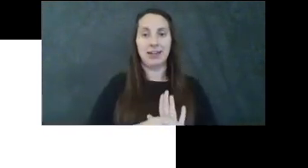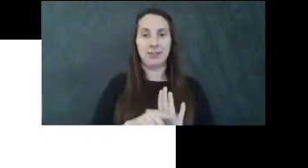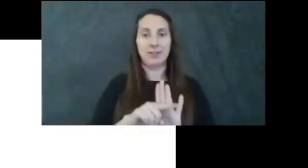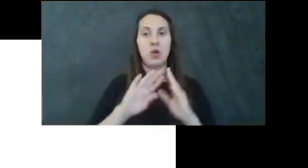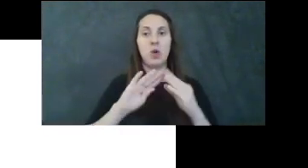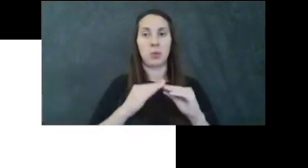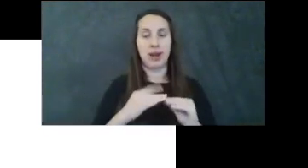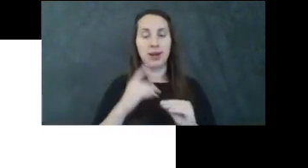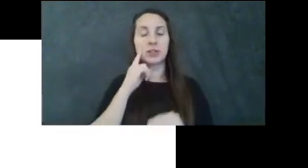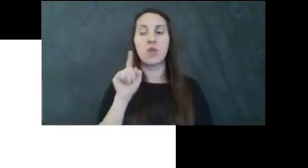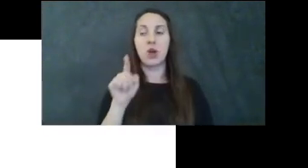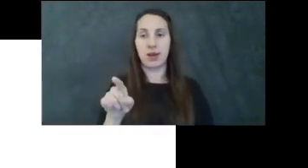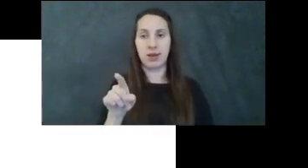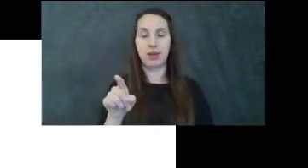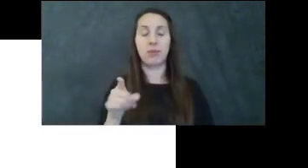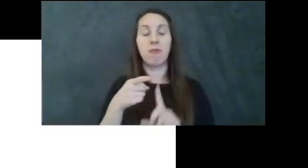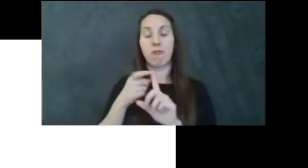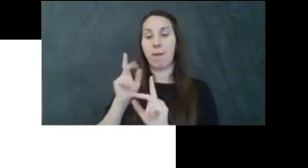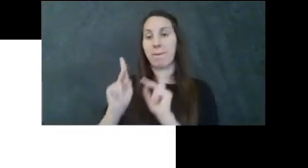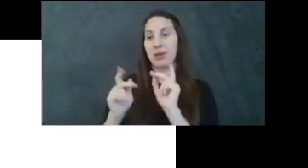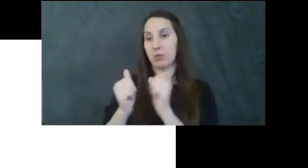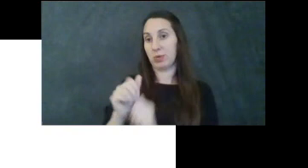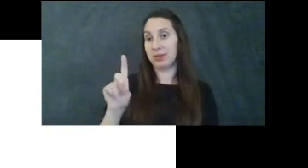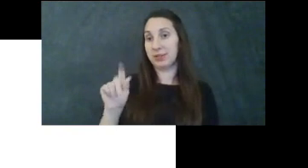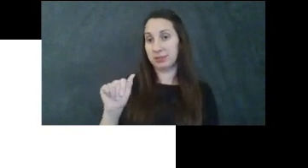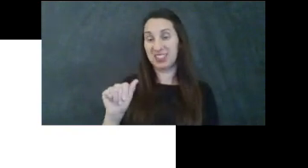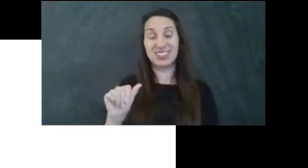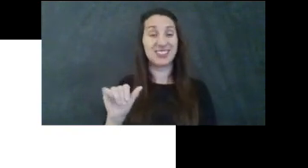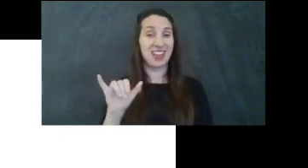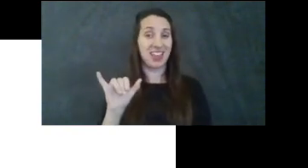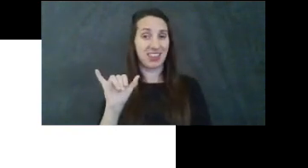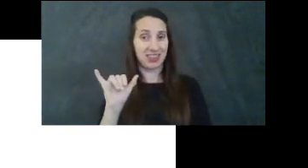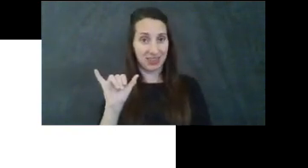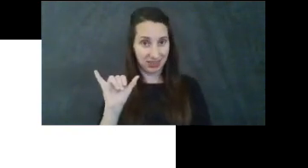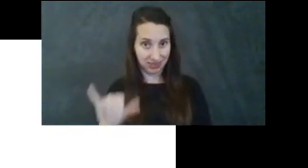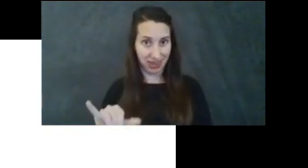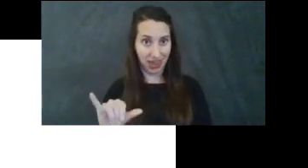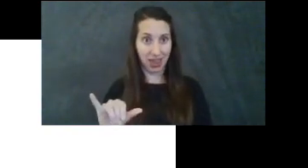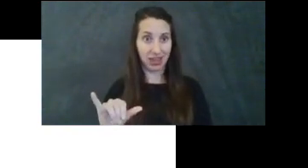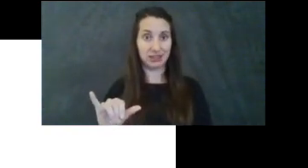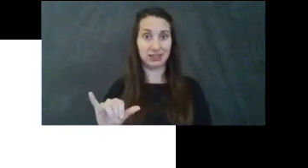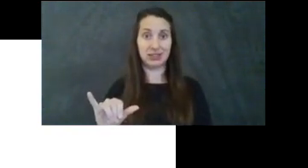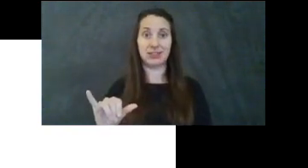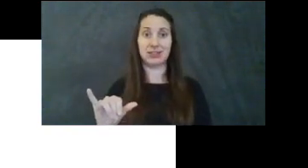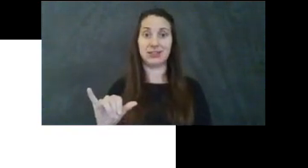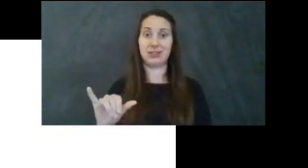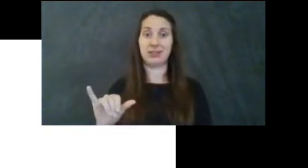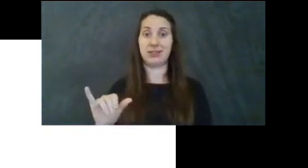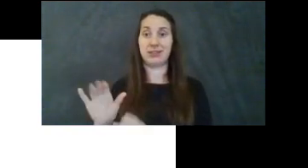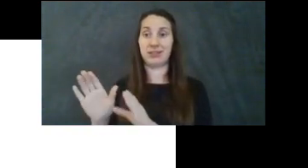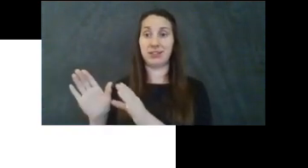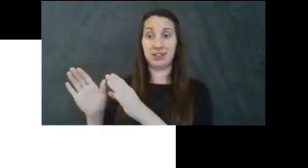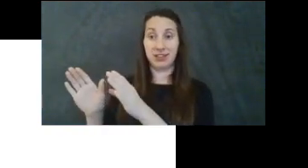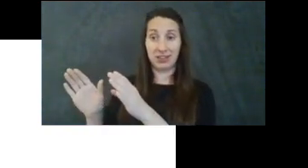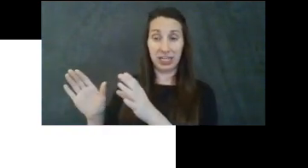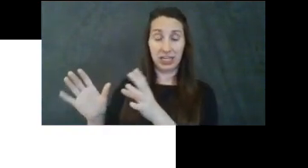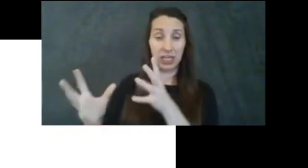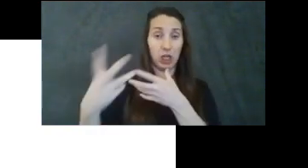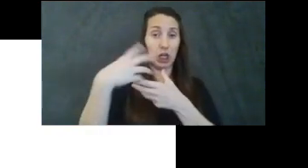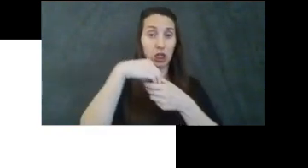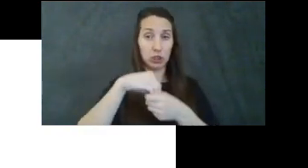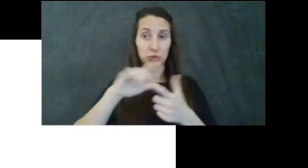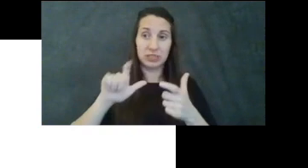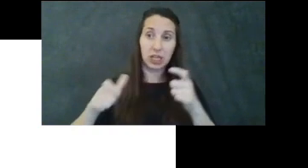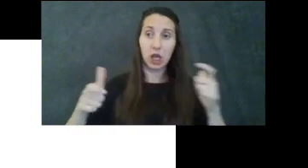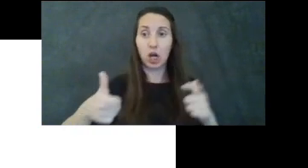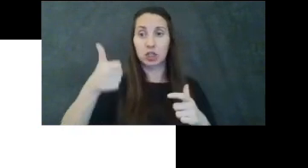with persons with disabilities, and it carried over to that much larger group of the disability community. In fact, there was almost